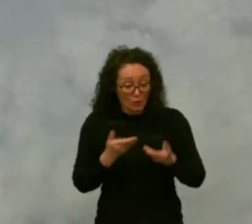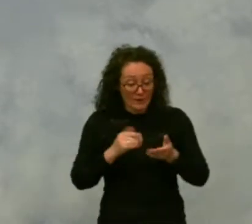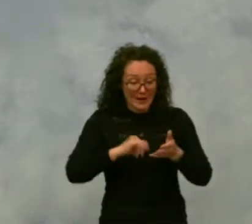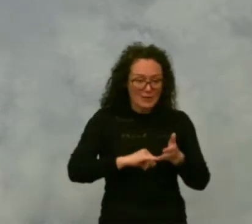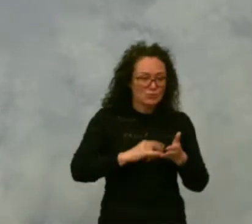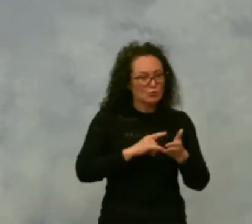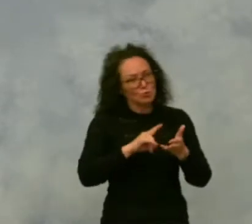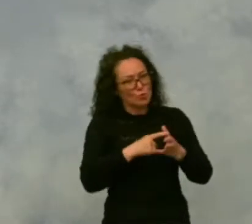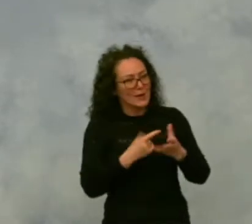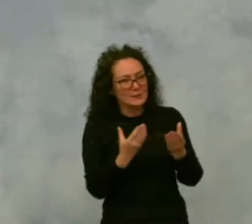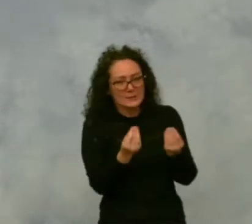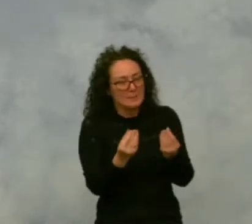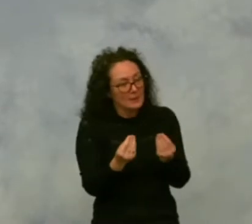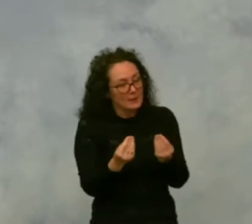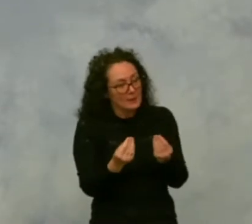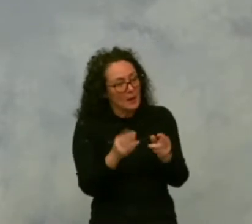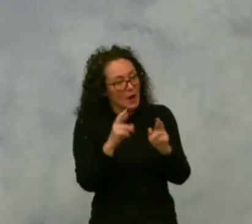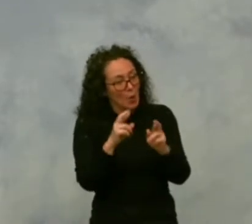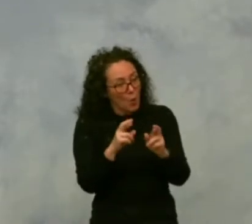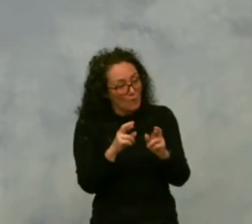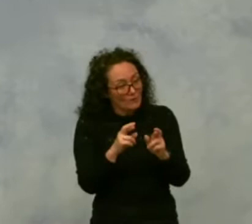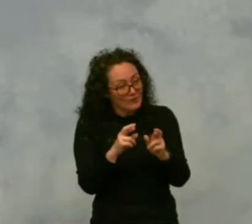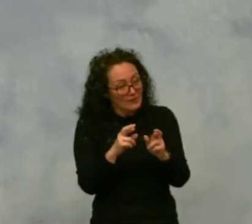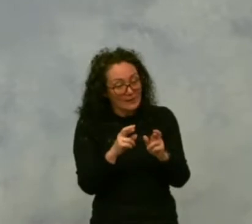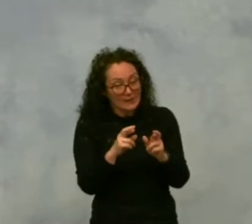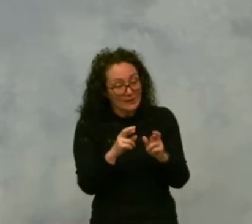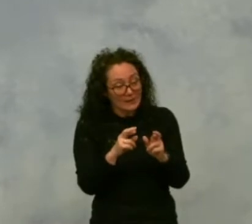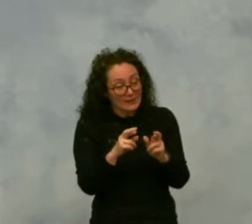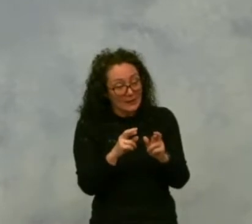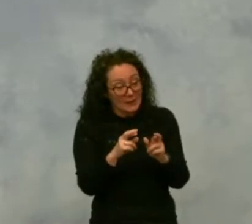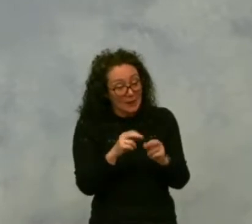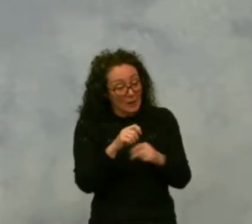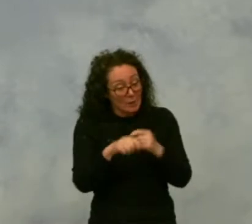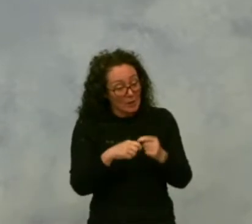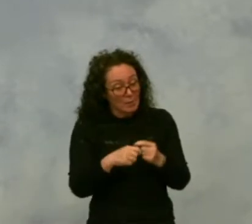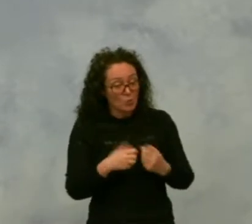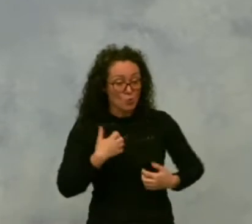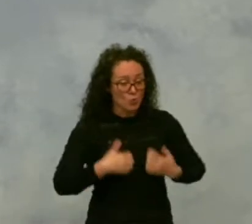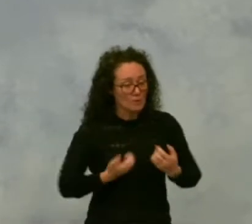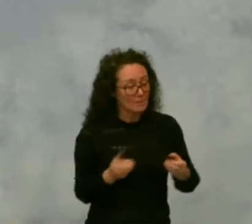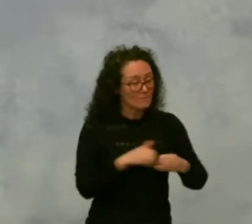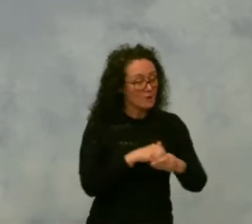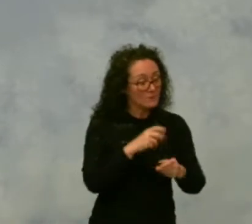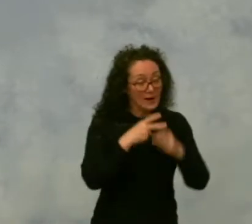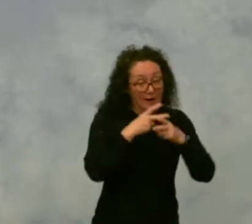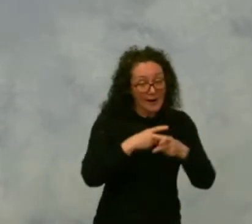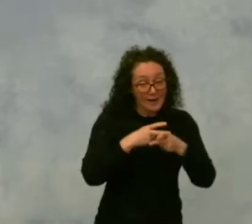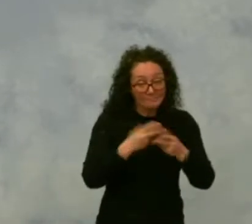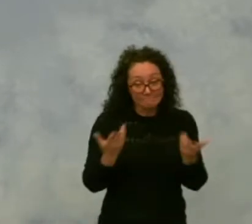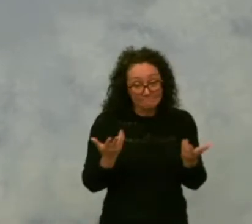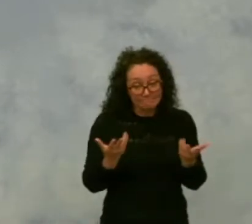something, and hopefully then attracting them into the caring environment. Thanks, Chair.